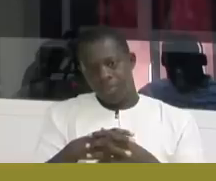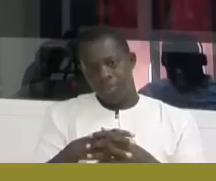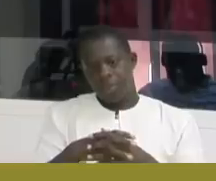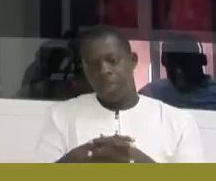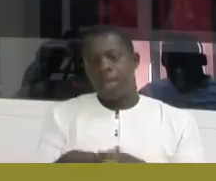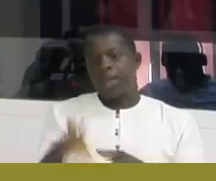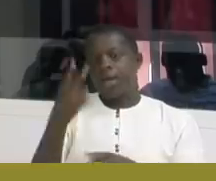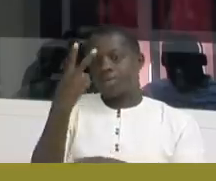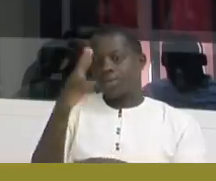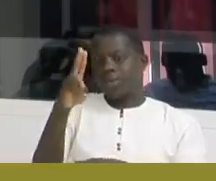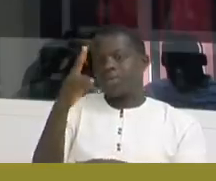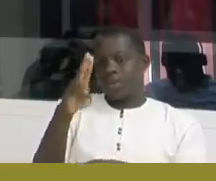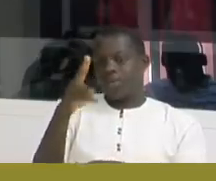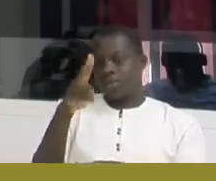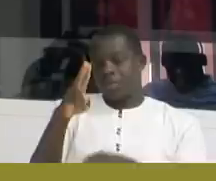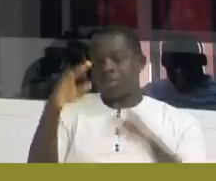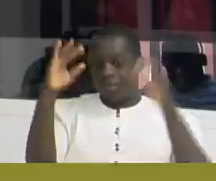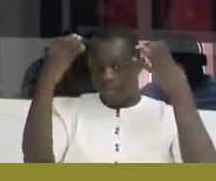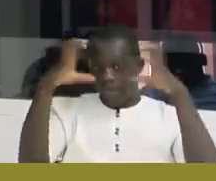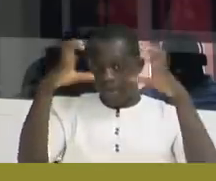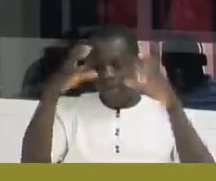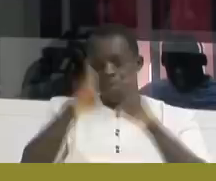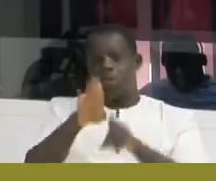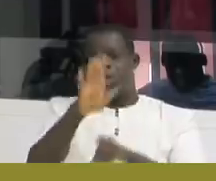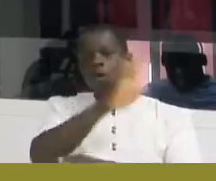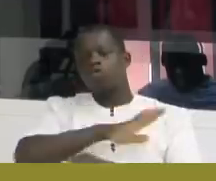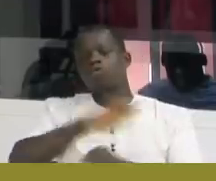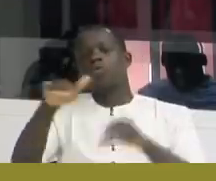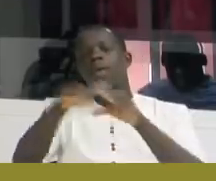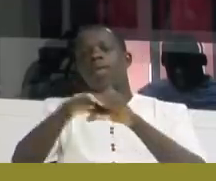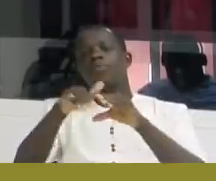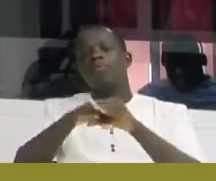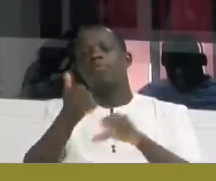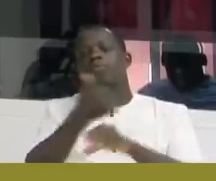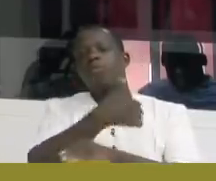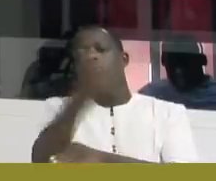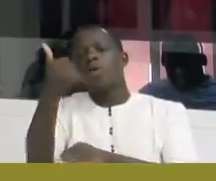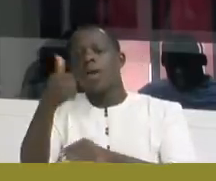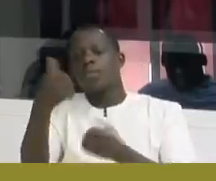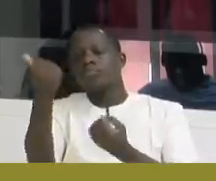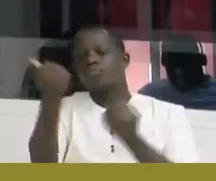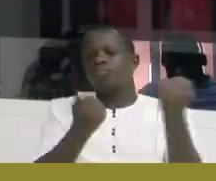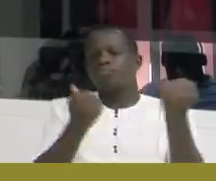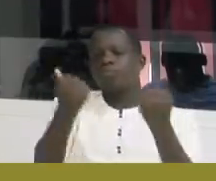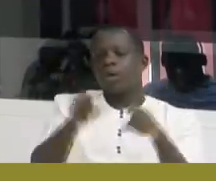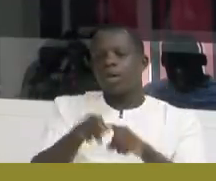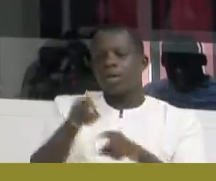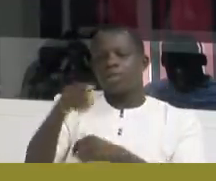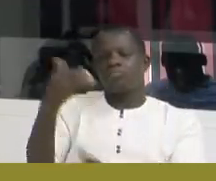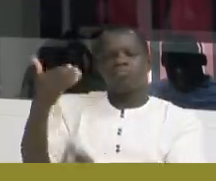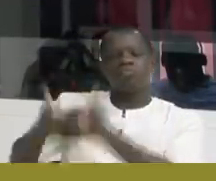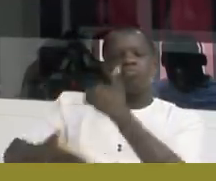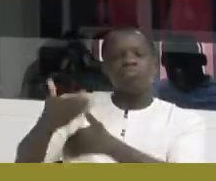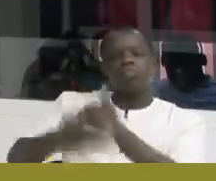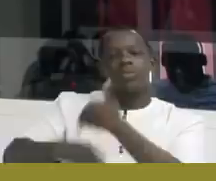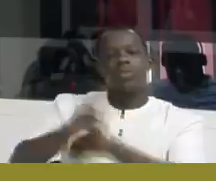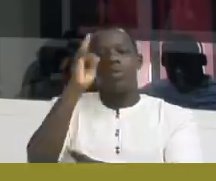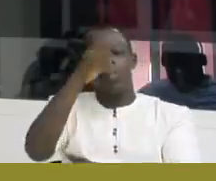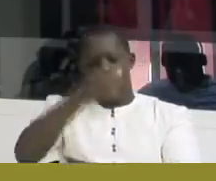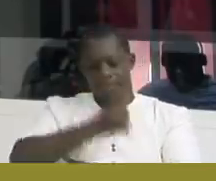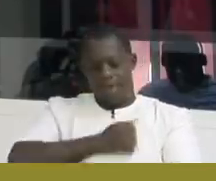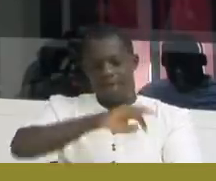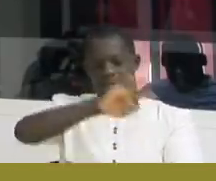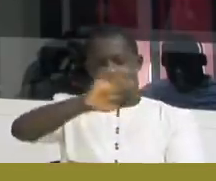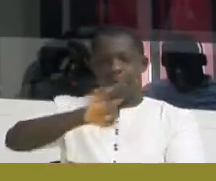Now, secondly, the second incident was also involving another vehicle, but this one was closer to home. This one involved my